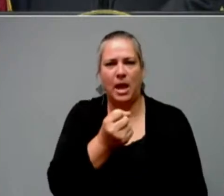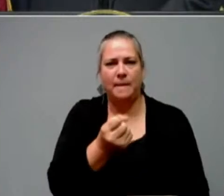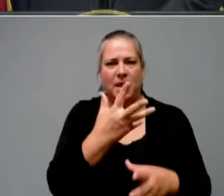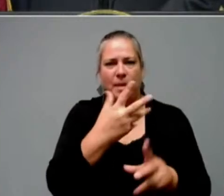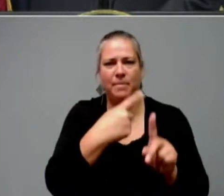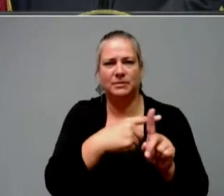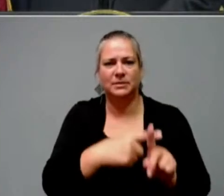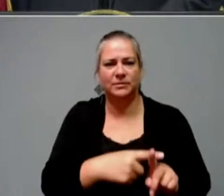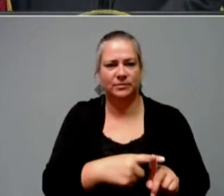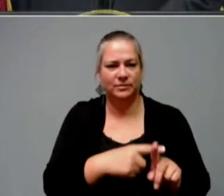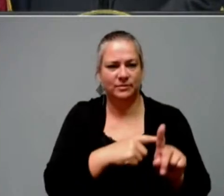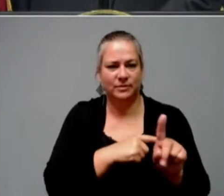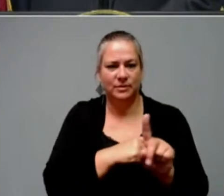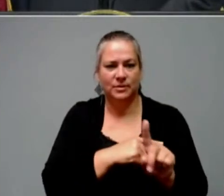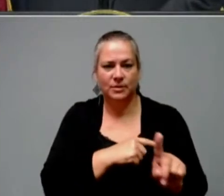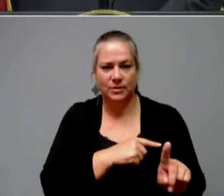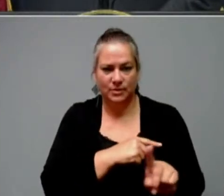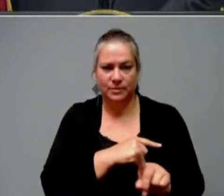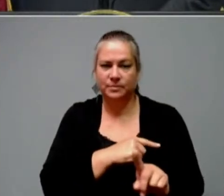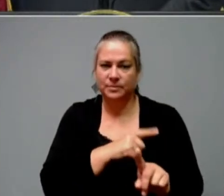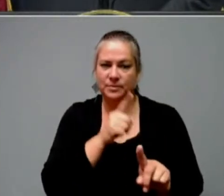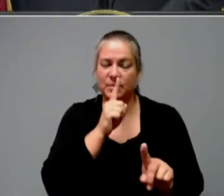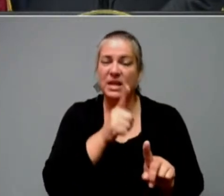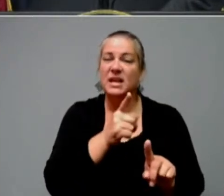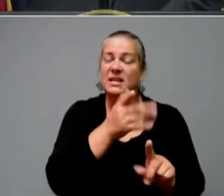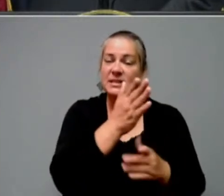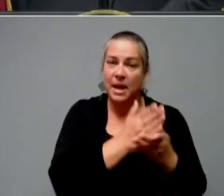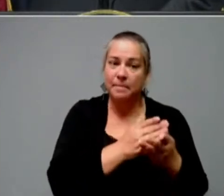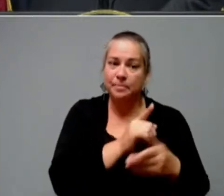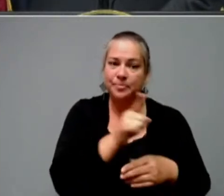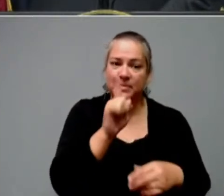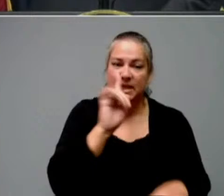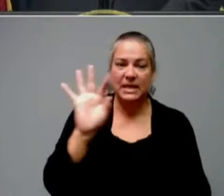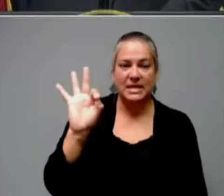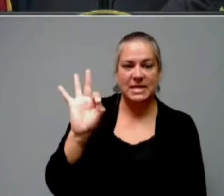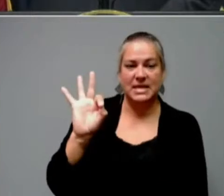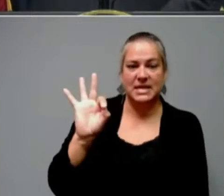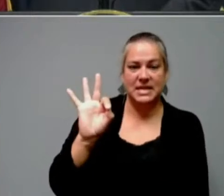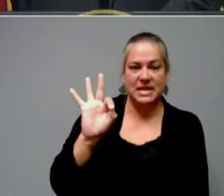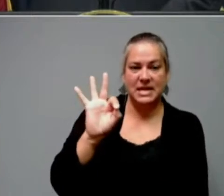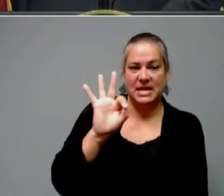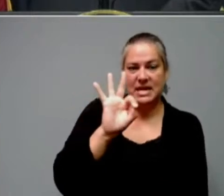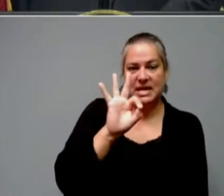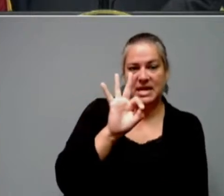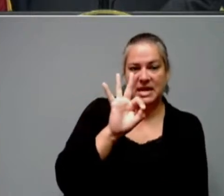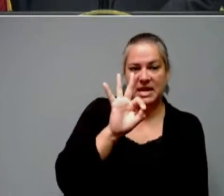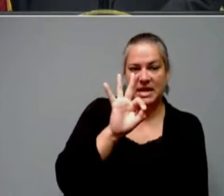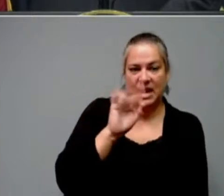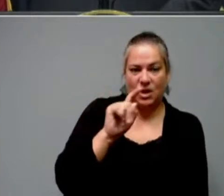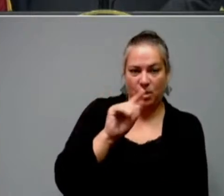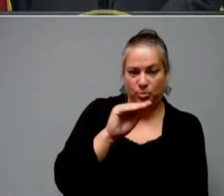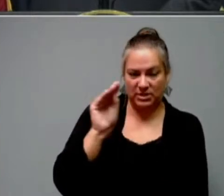way, right? There are times where cases were 90 or 91%